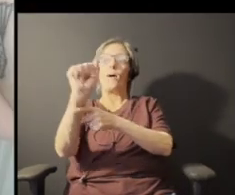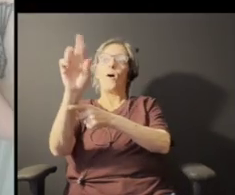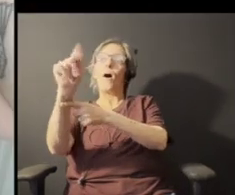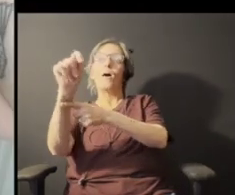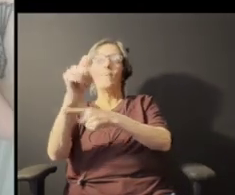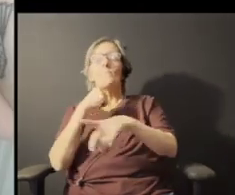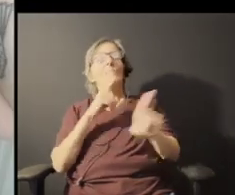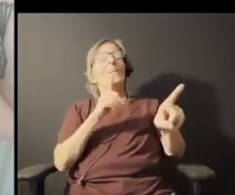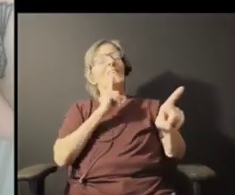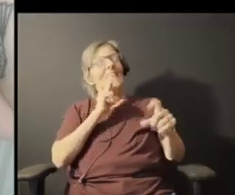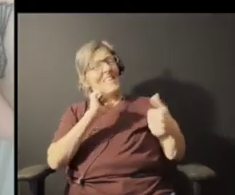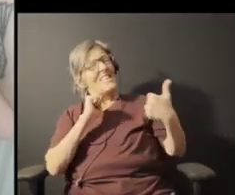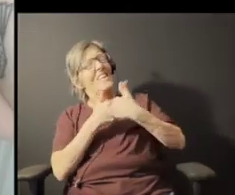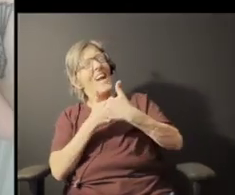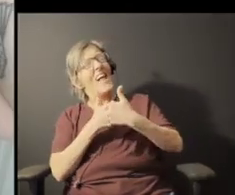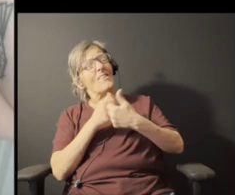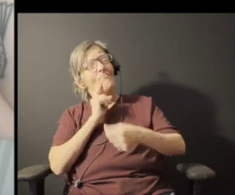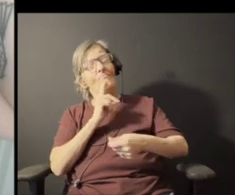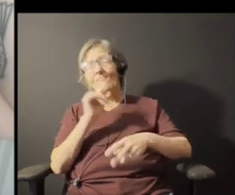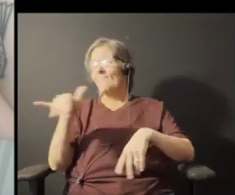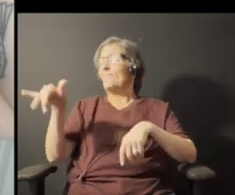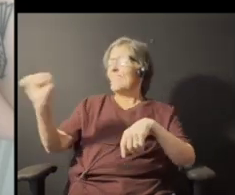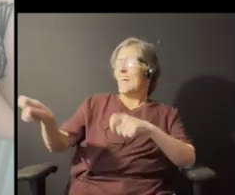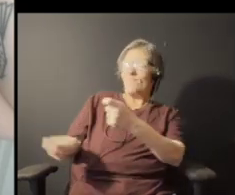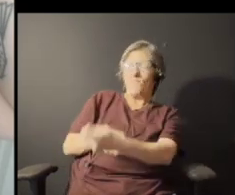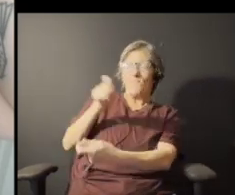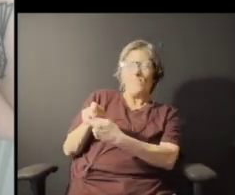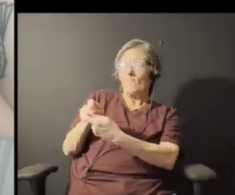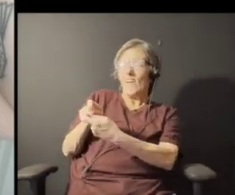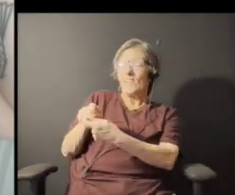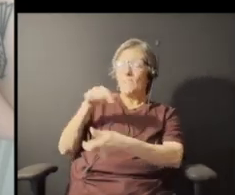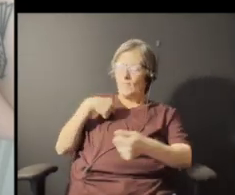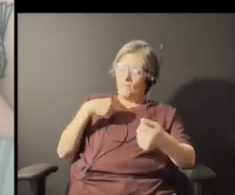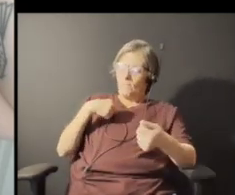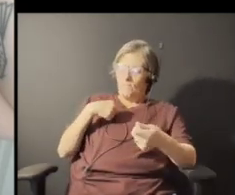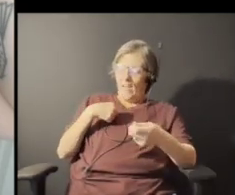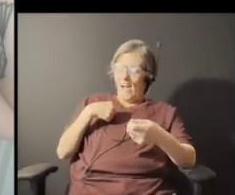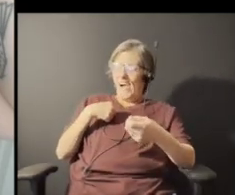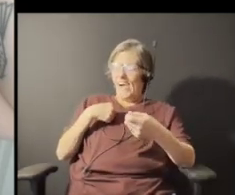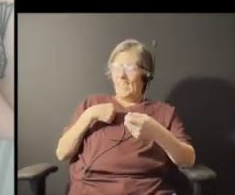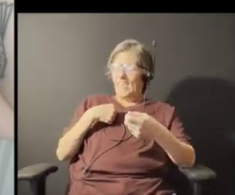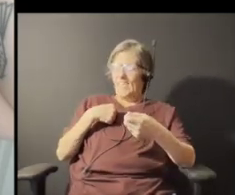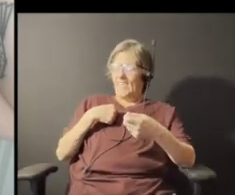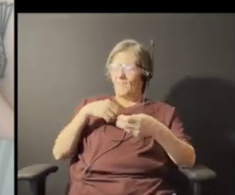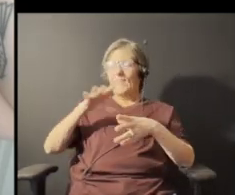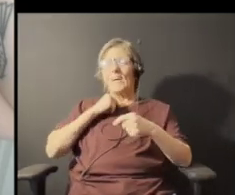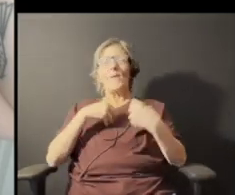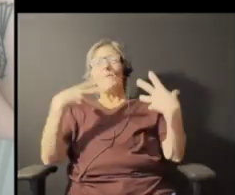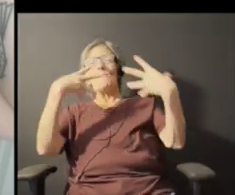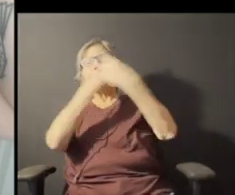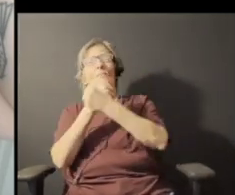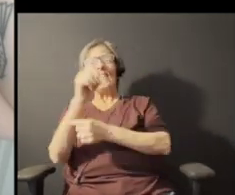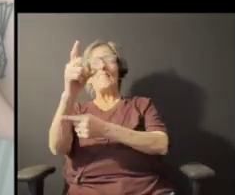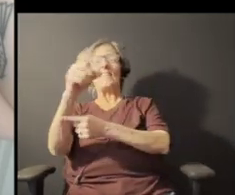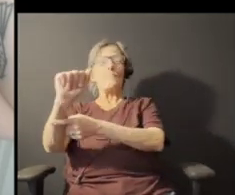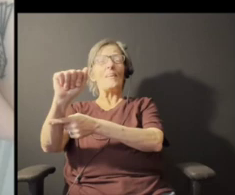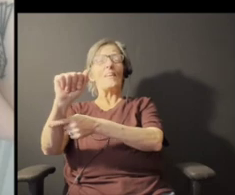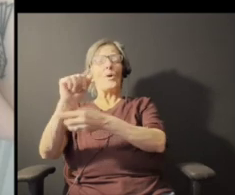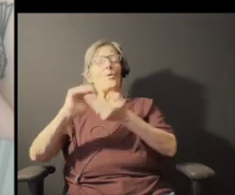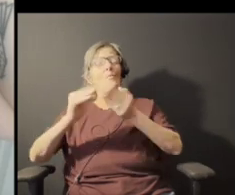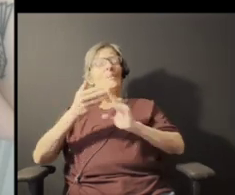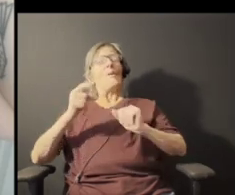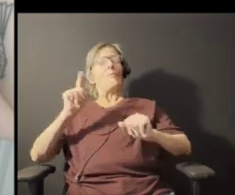art, it's a challenge. Exactly. And because like I had had such a beautiful disability